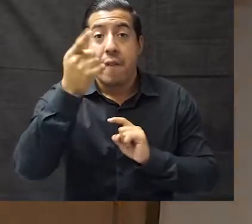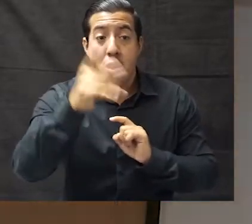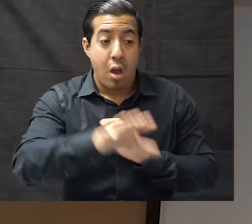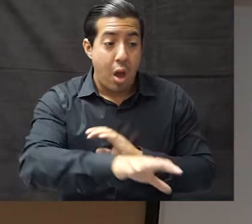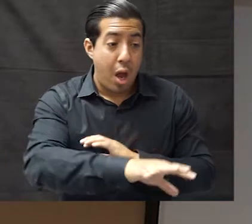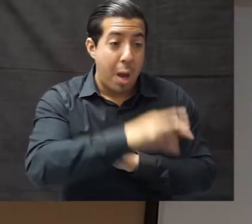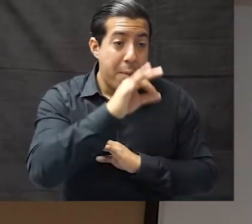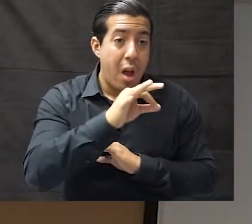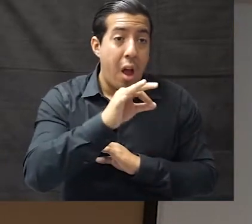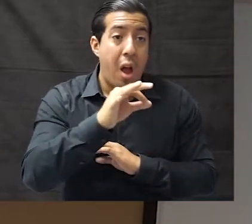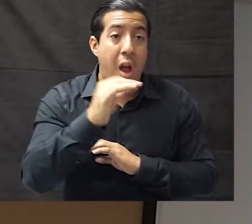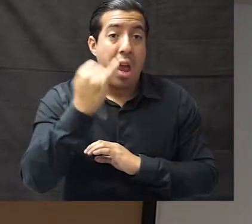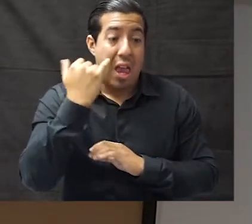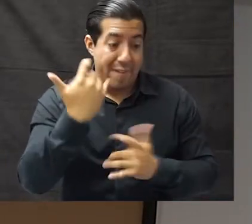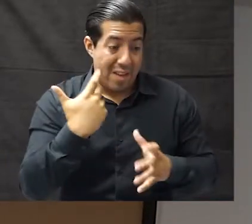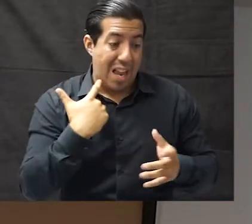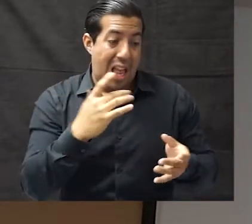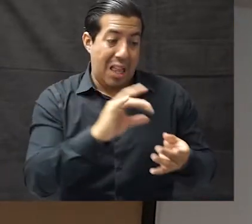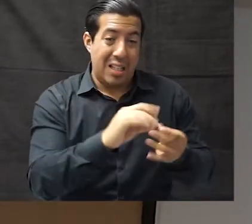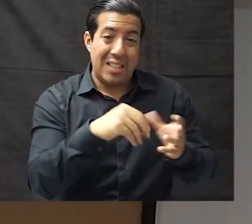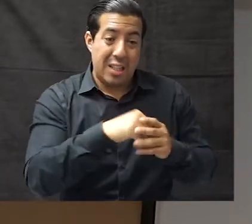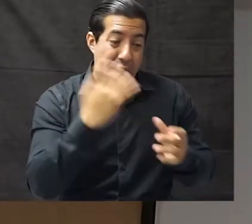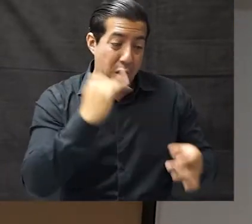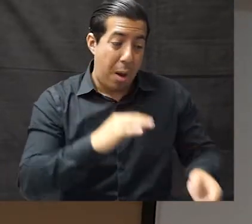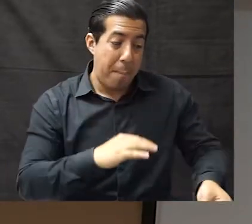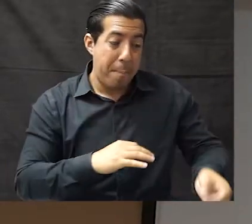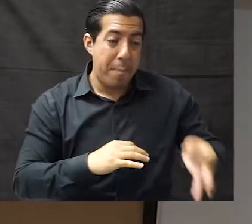if you just can't keep from licking your elbow,